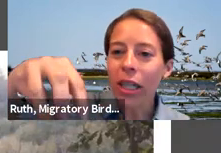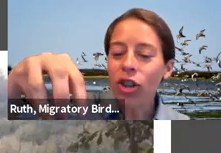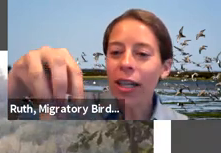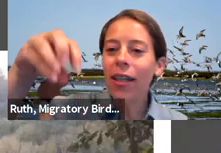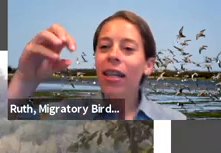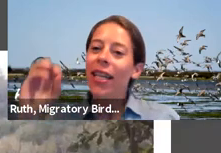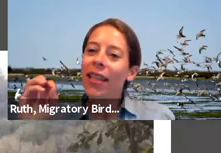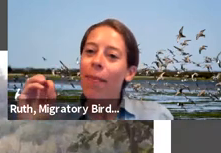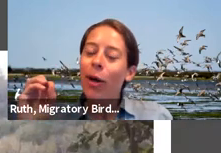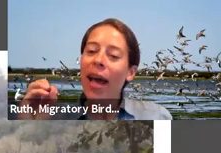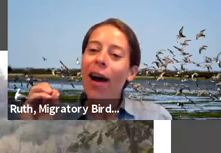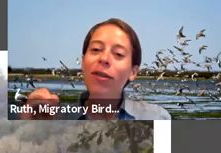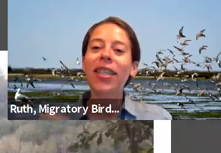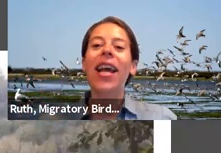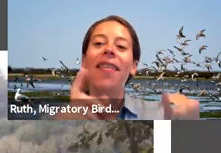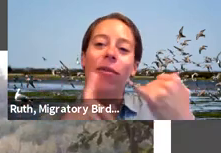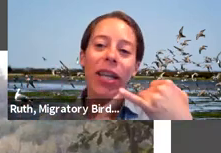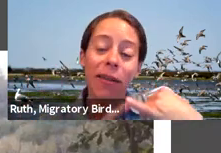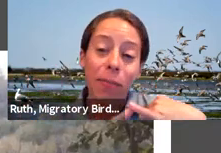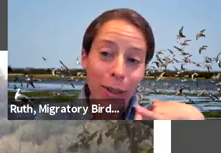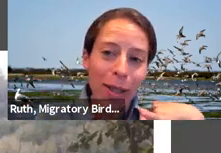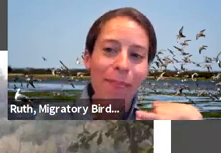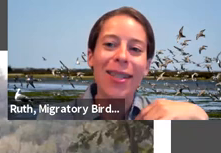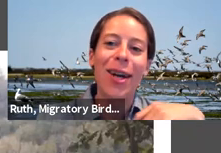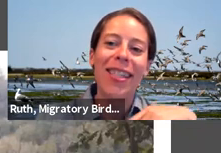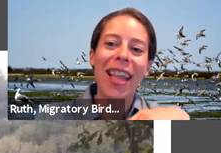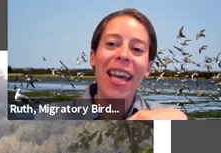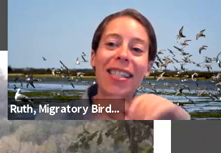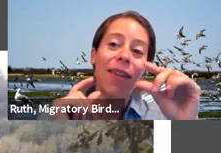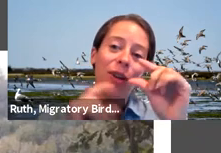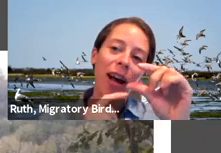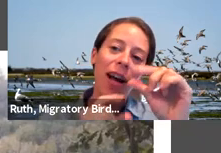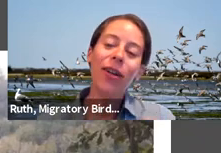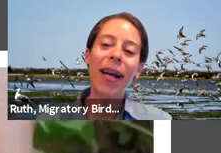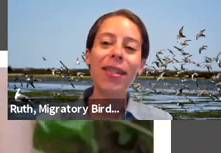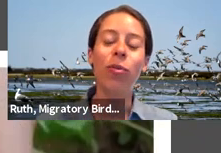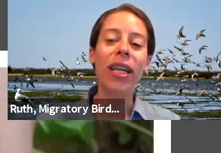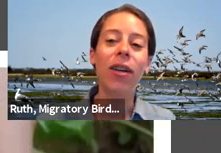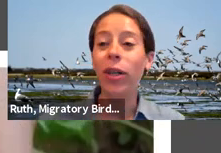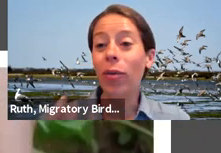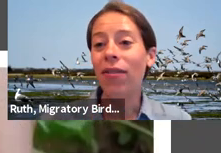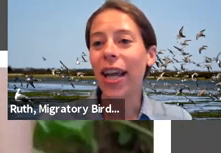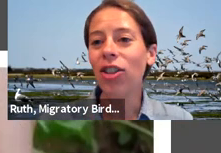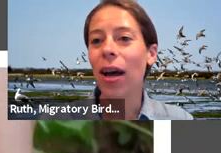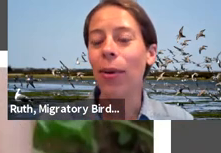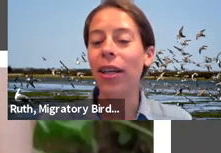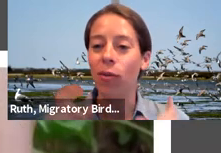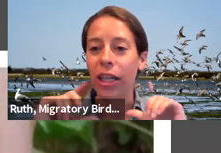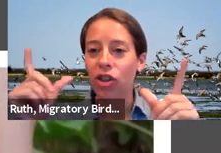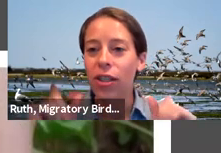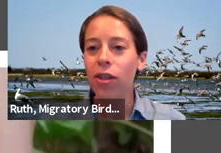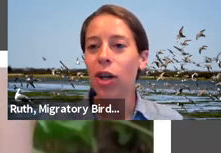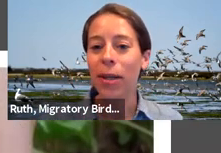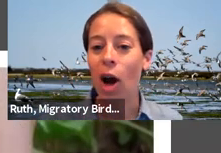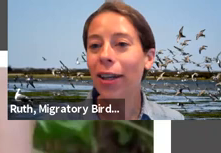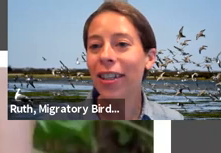just reach in, take that bird out, and then we can put some bands on its legs. If they're color bands, we don't have to catch that bird again.